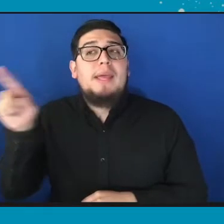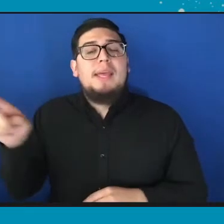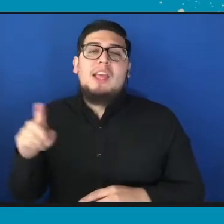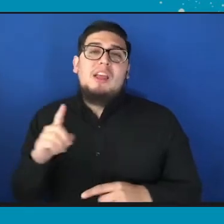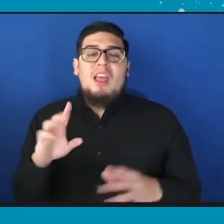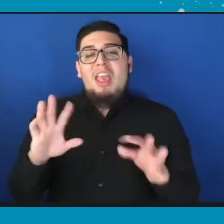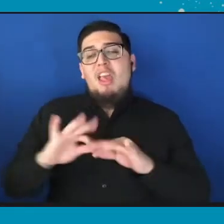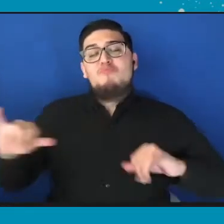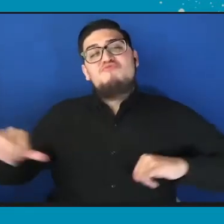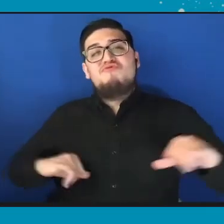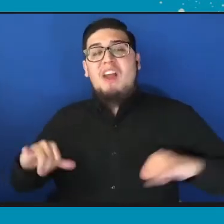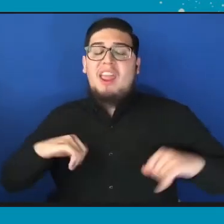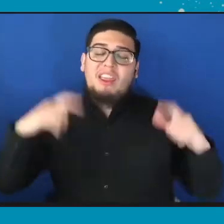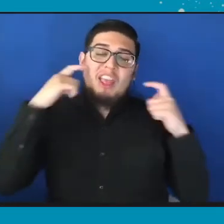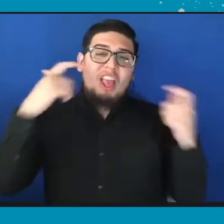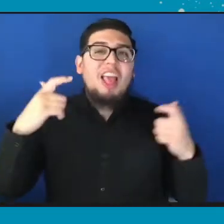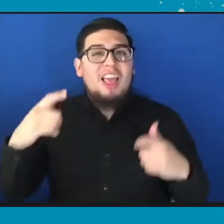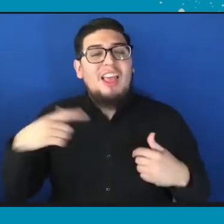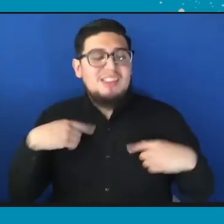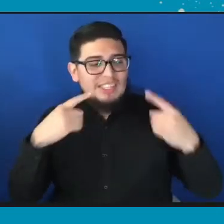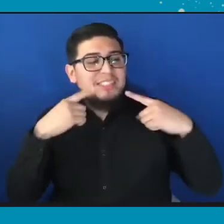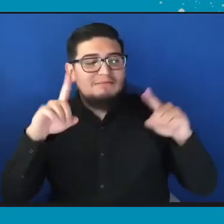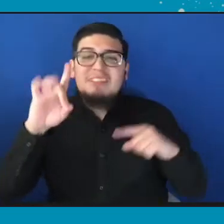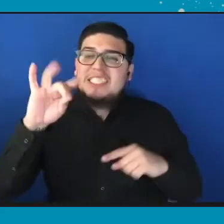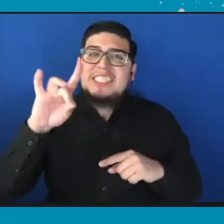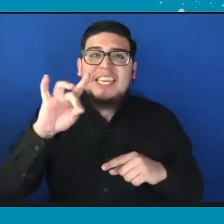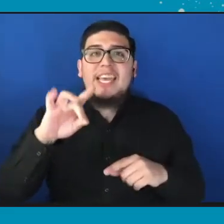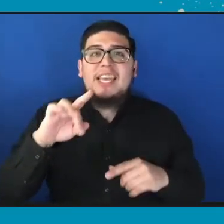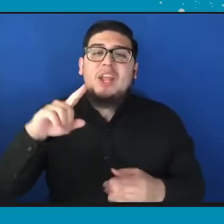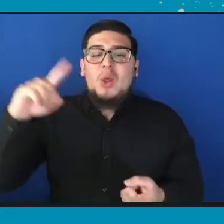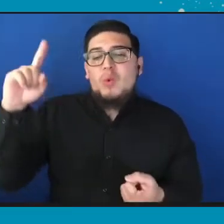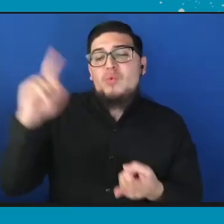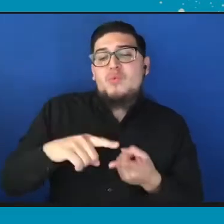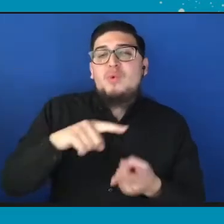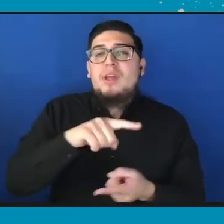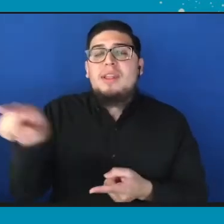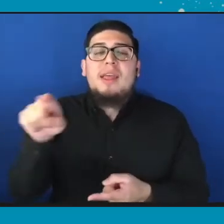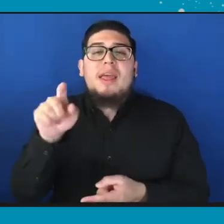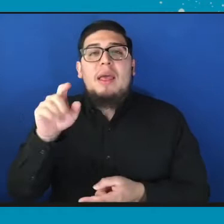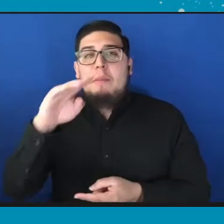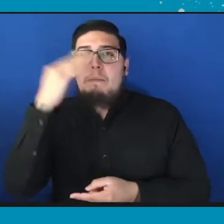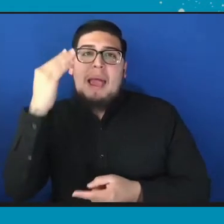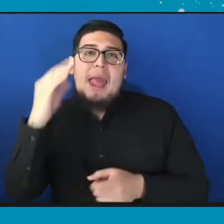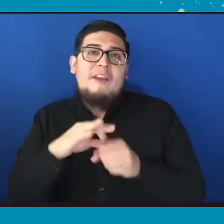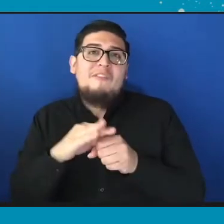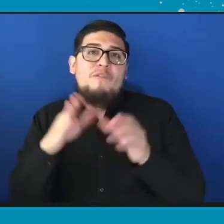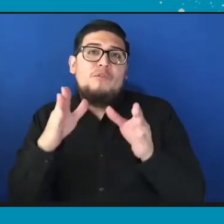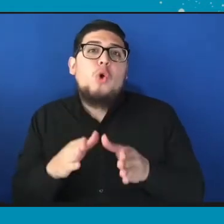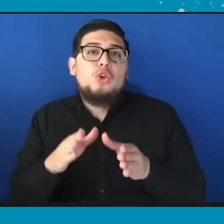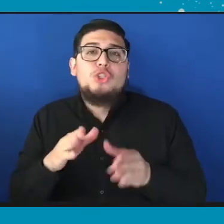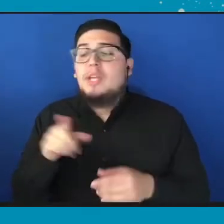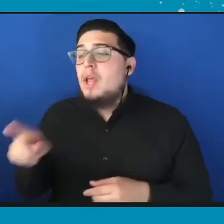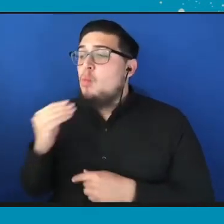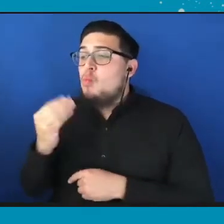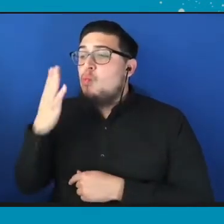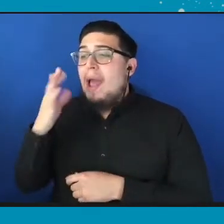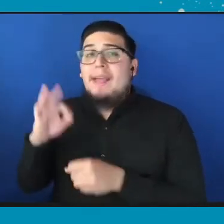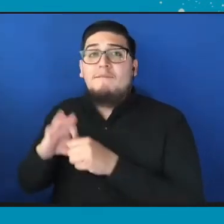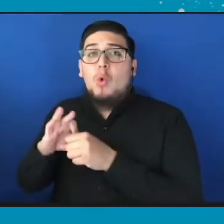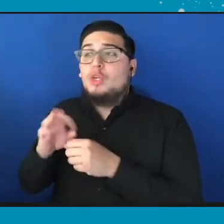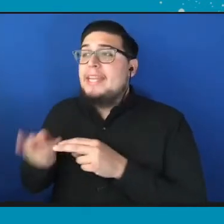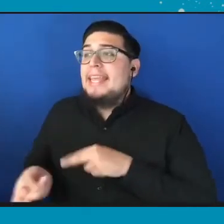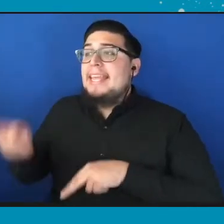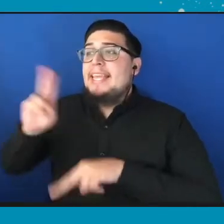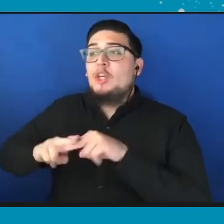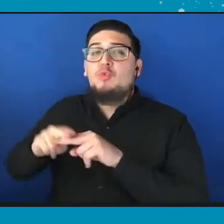they had been able to reduce the early turnout by African American voters and increase the early turnout by white voters in North